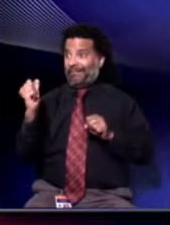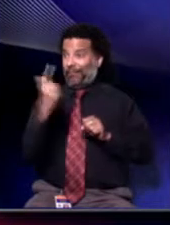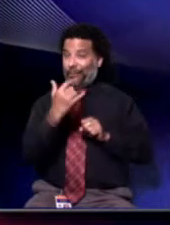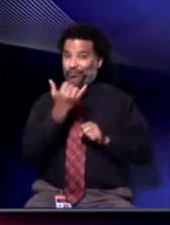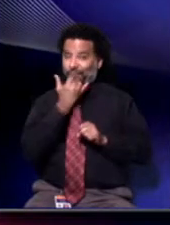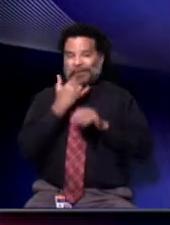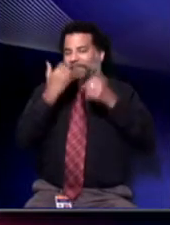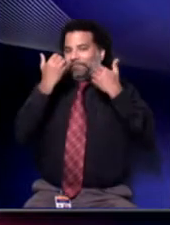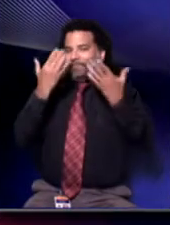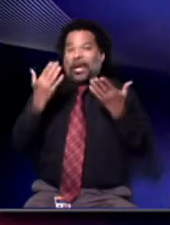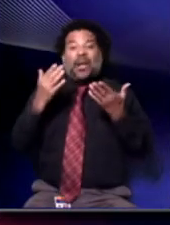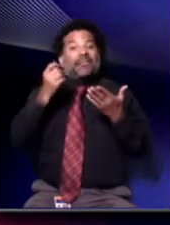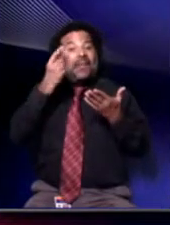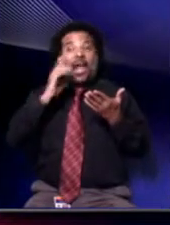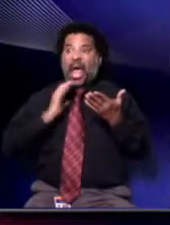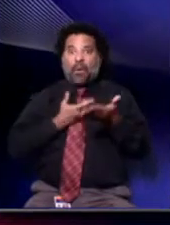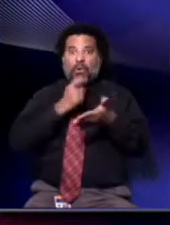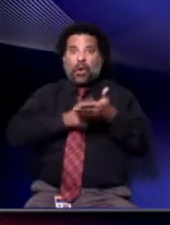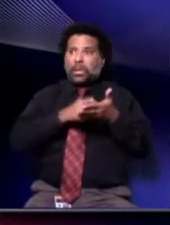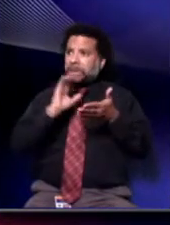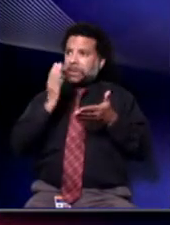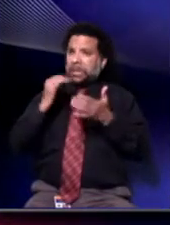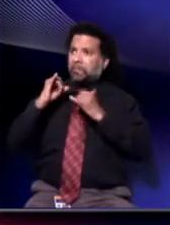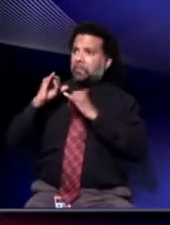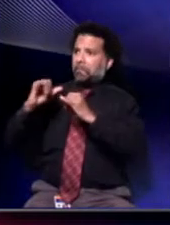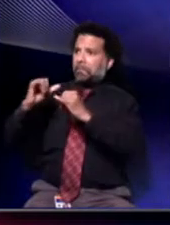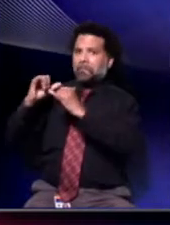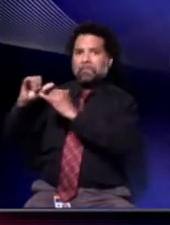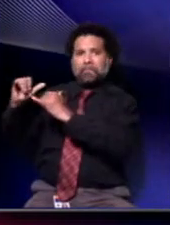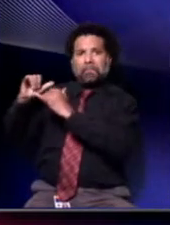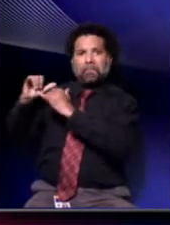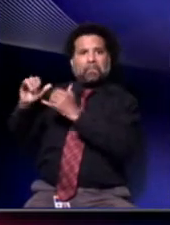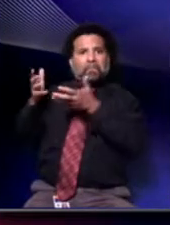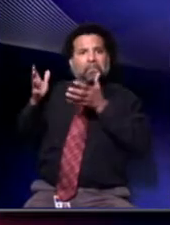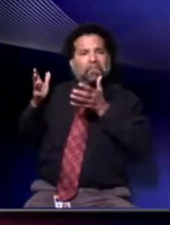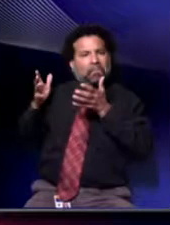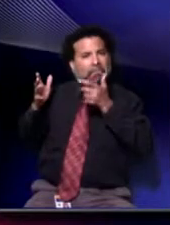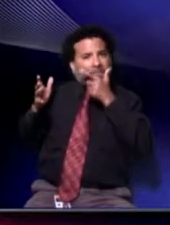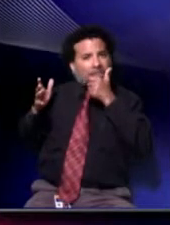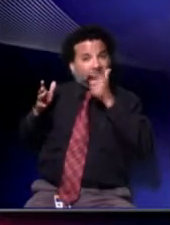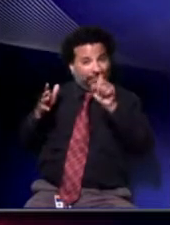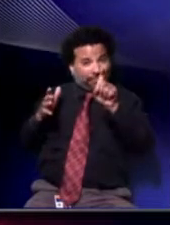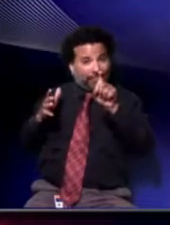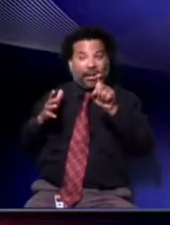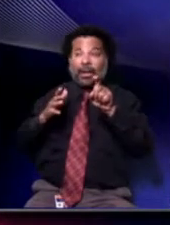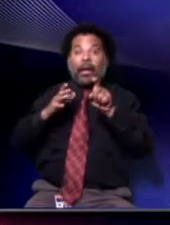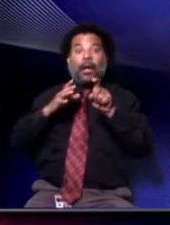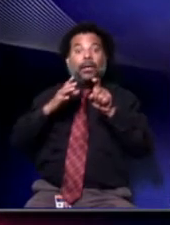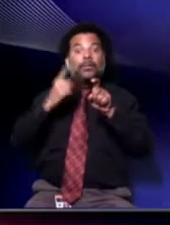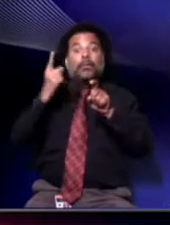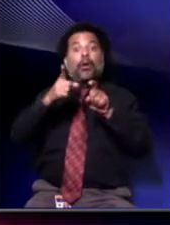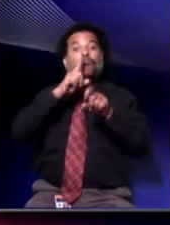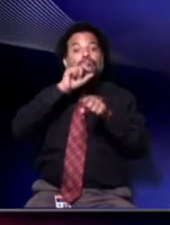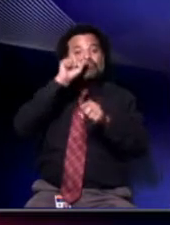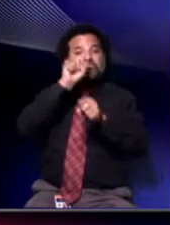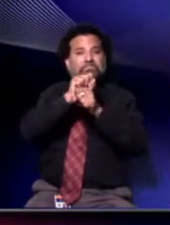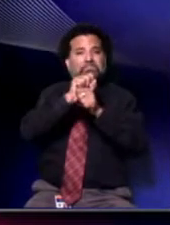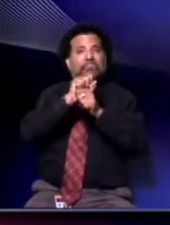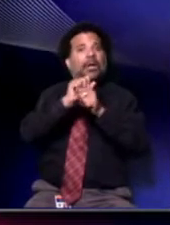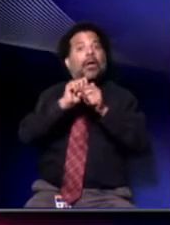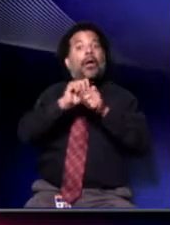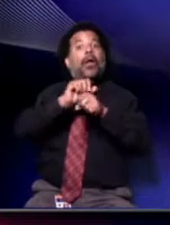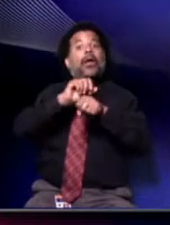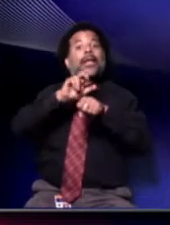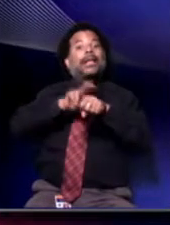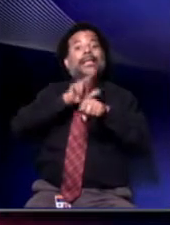is our costs are similar to their costs. So I don't know if anybody's ever done a deep dive nationwide to say